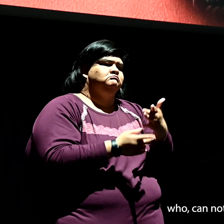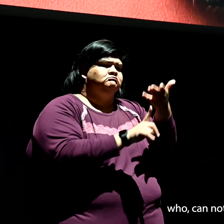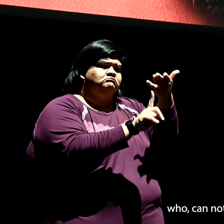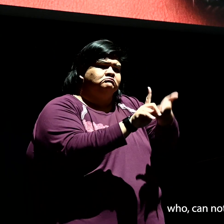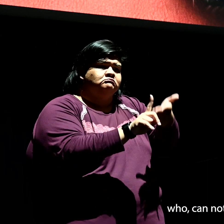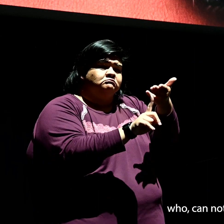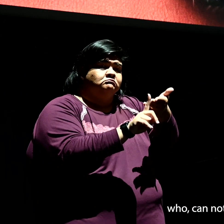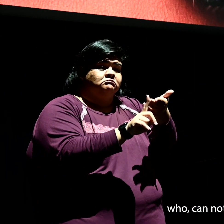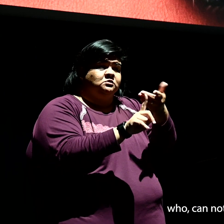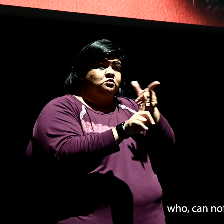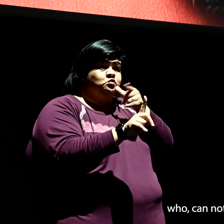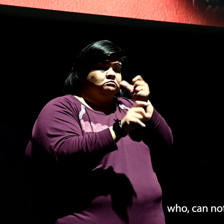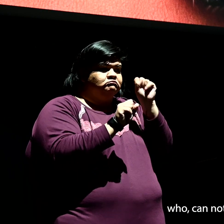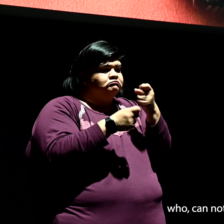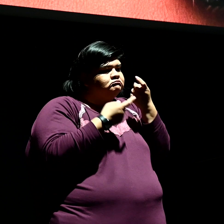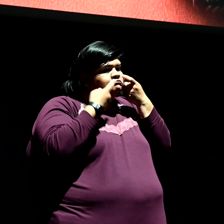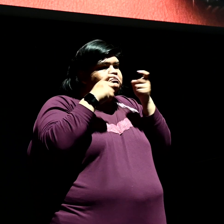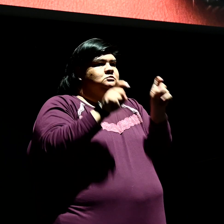can notice,